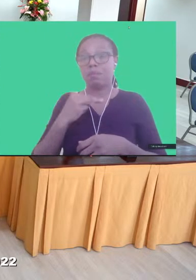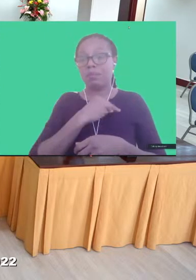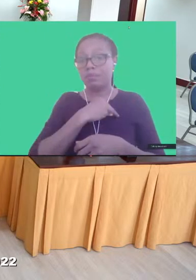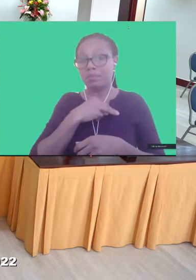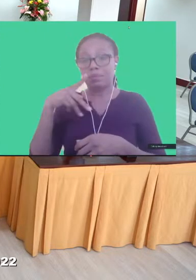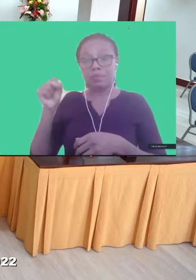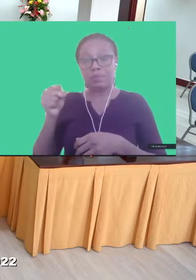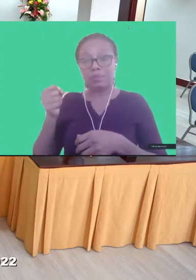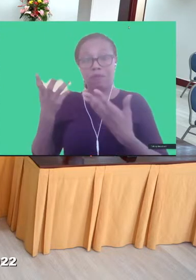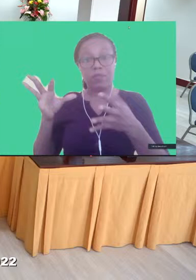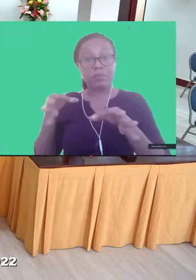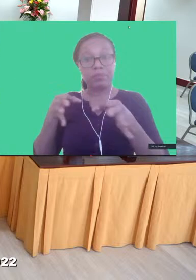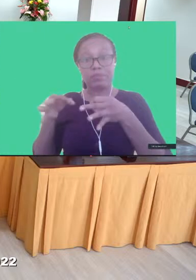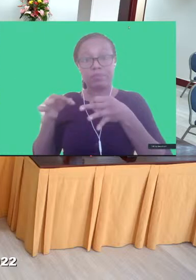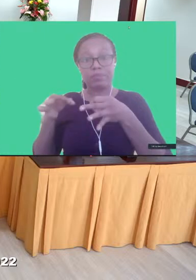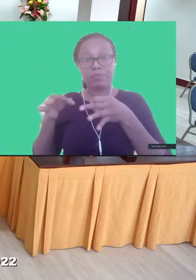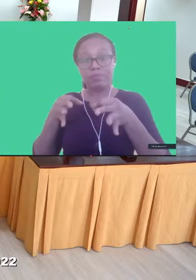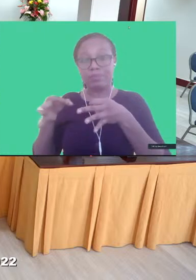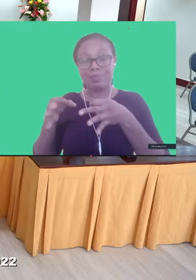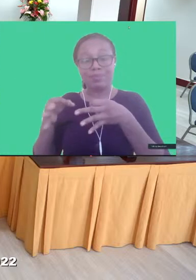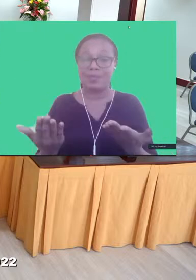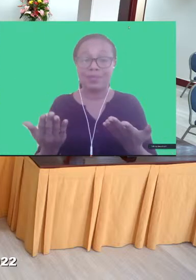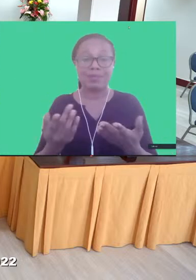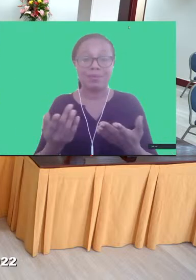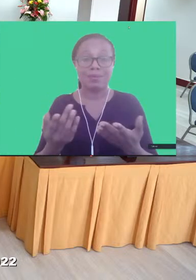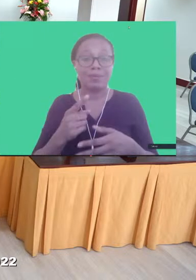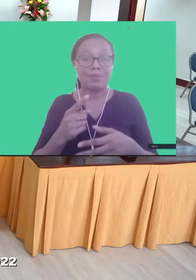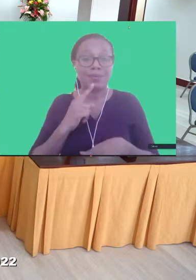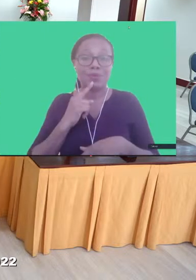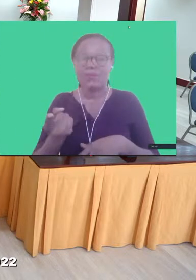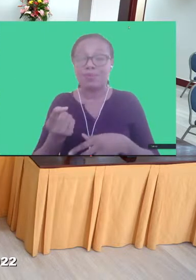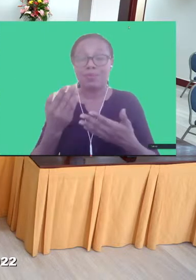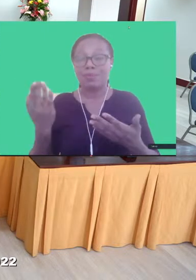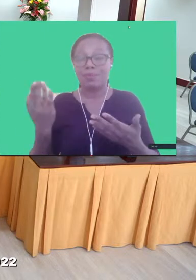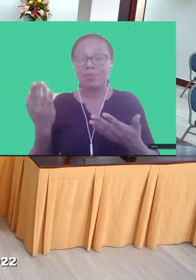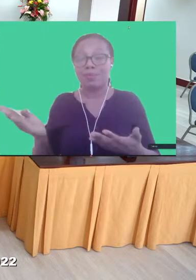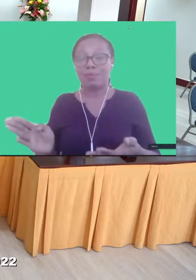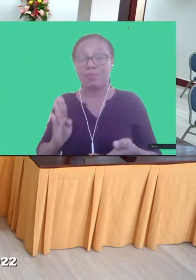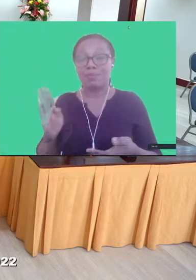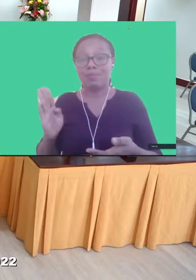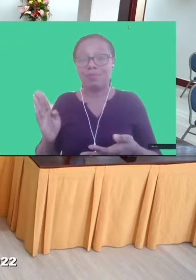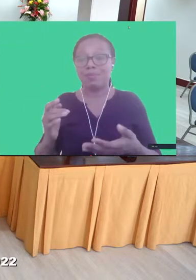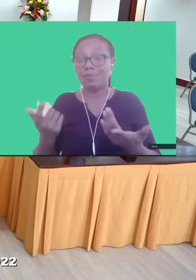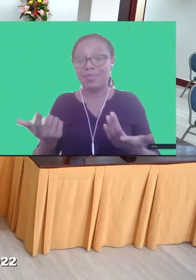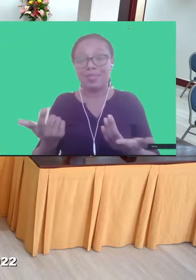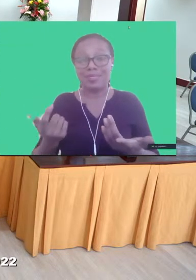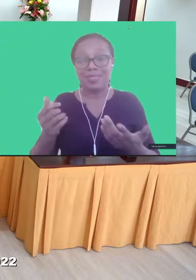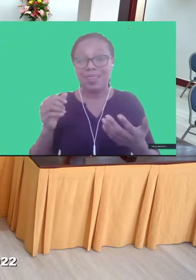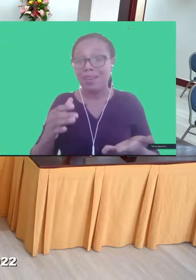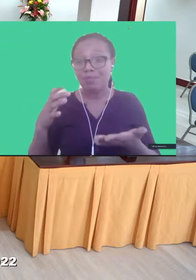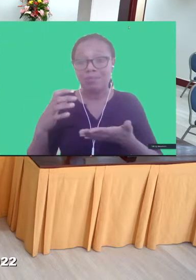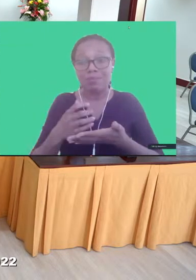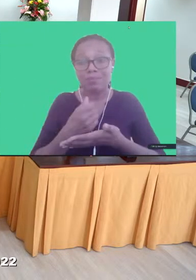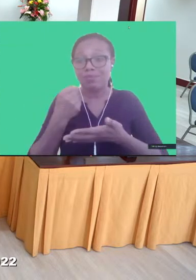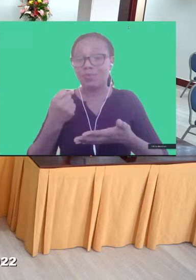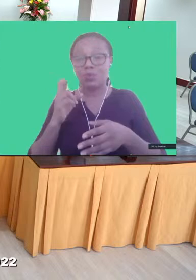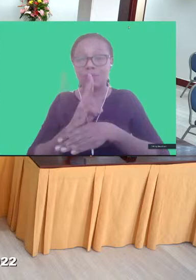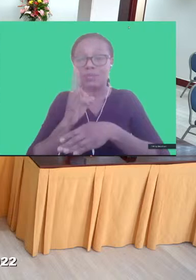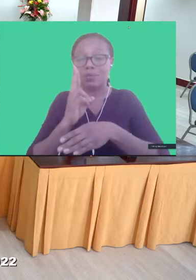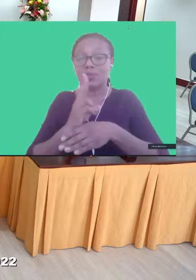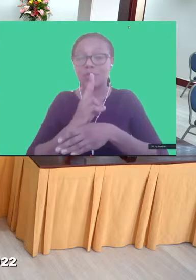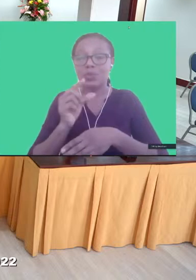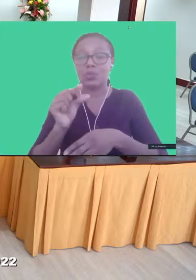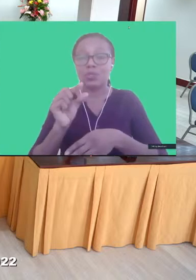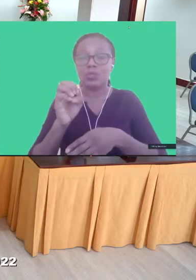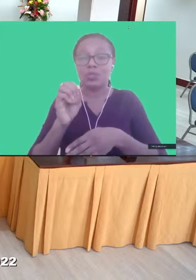of the option of geothermal energy. And as rightfully stated, it's due to our geographical location